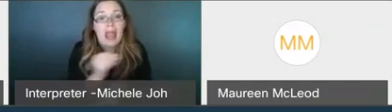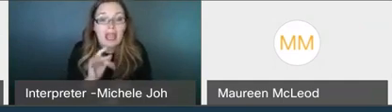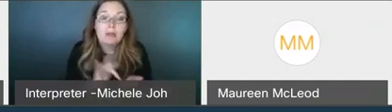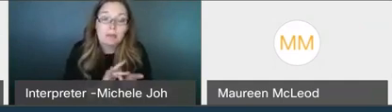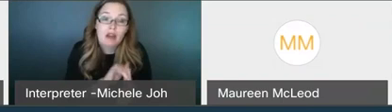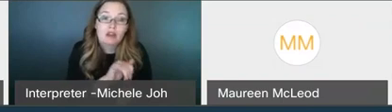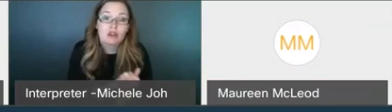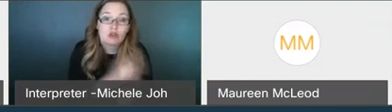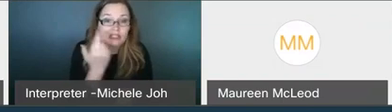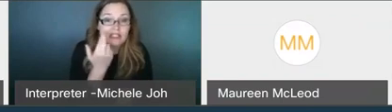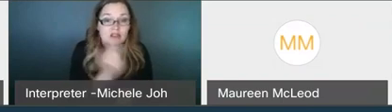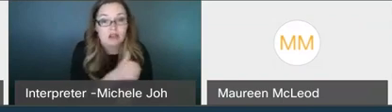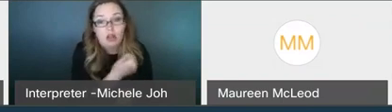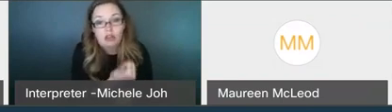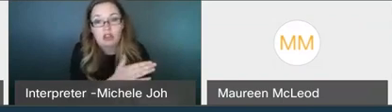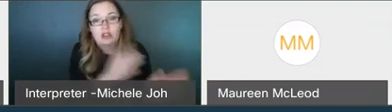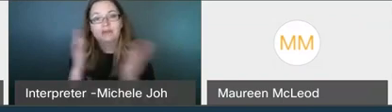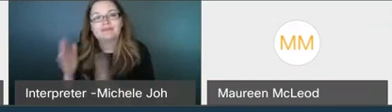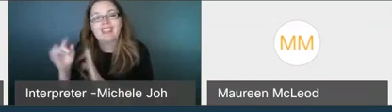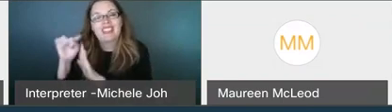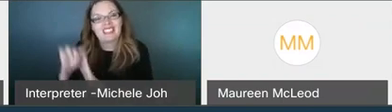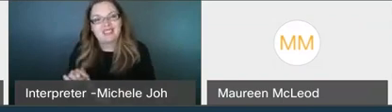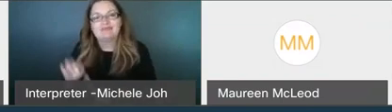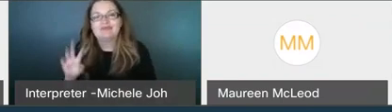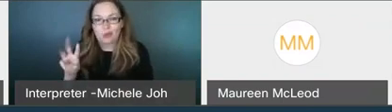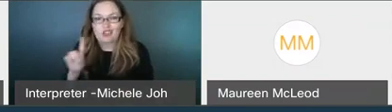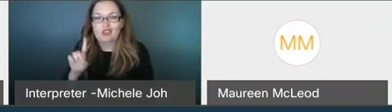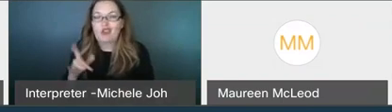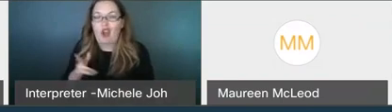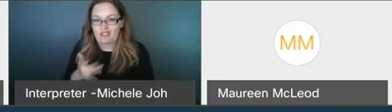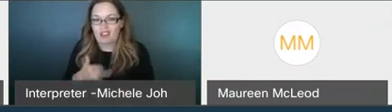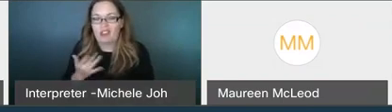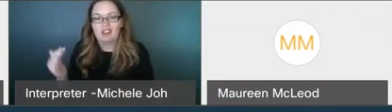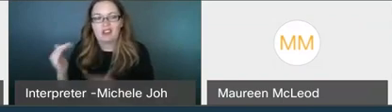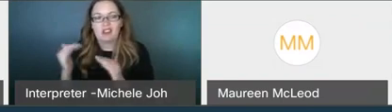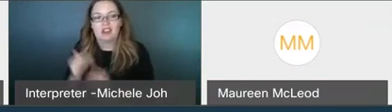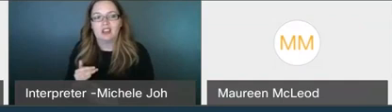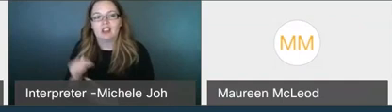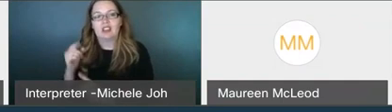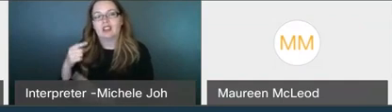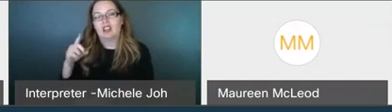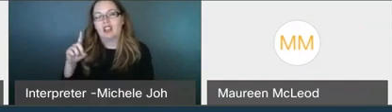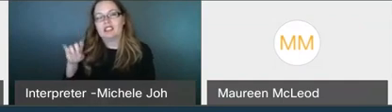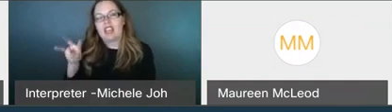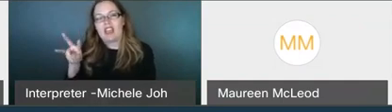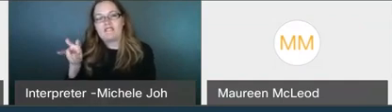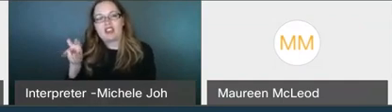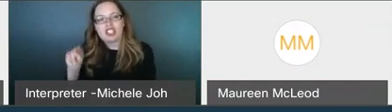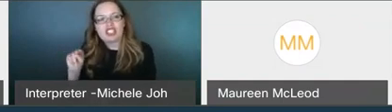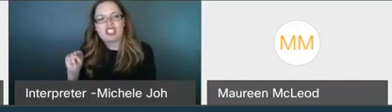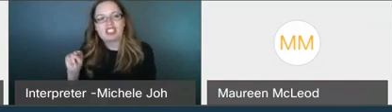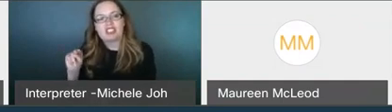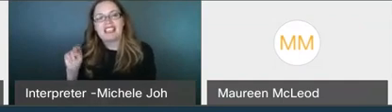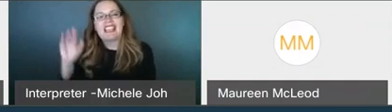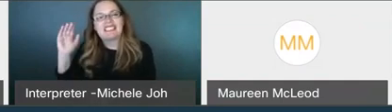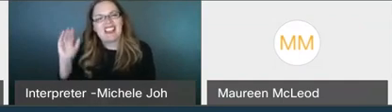Downsides are person certainly has withdrawal. There may be diversion of of buprenorphine, less likely than methadone, but it